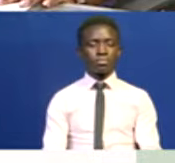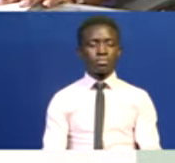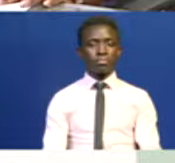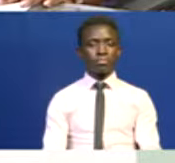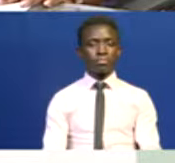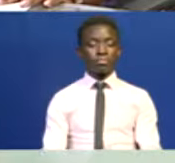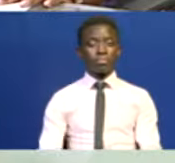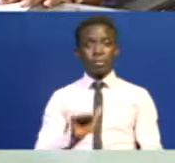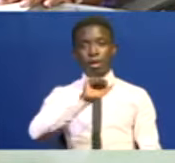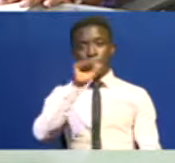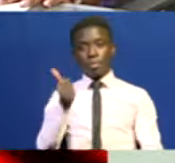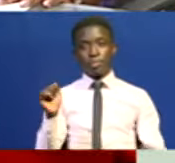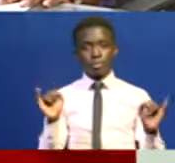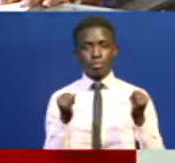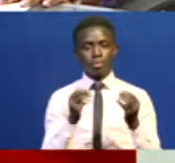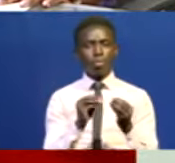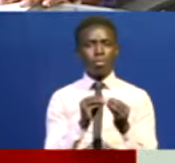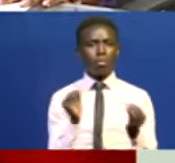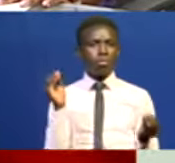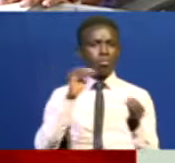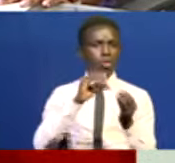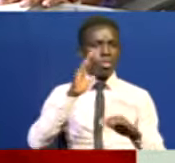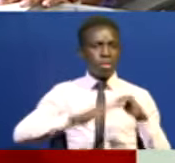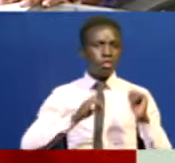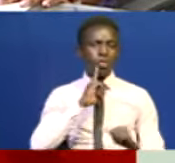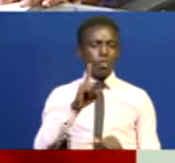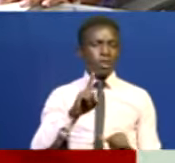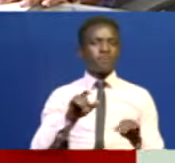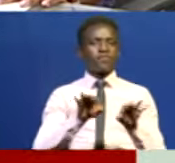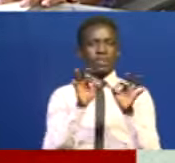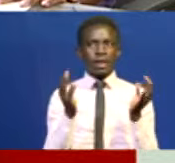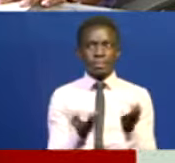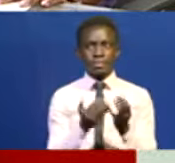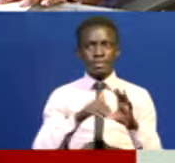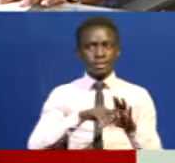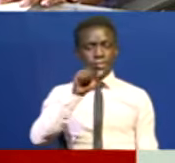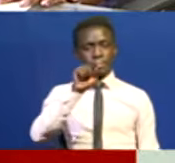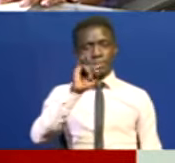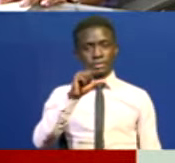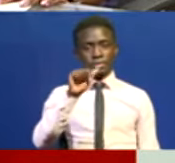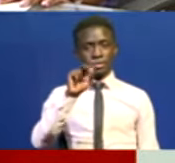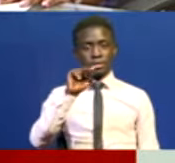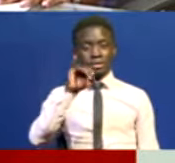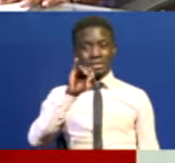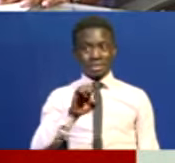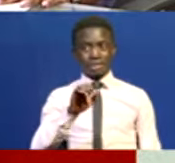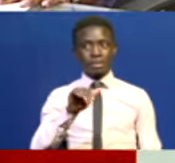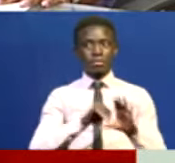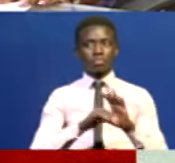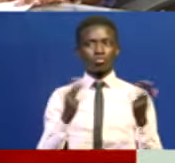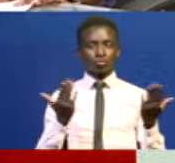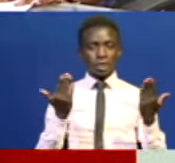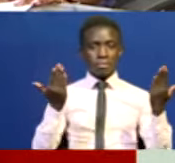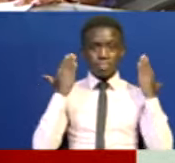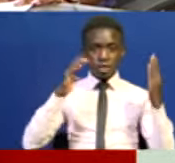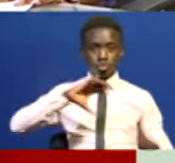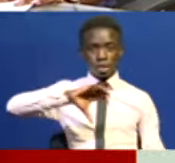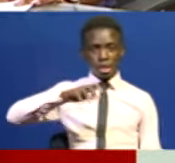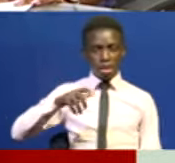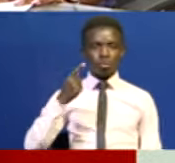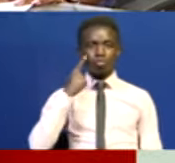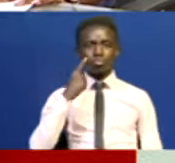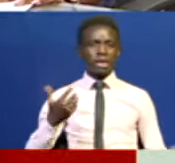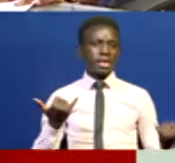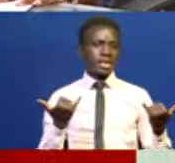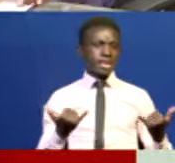Now in other news, more than 100 families in Tigania West sub-county in Meru County have been rendered homeless by floods caused by the